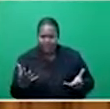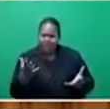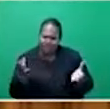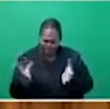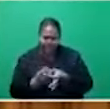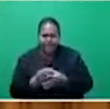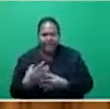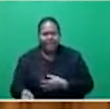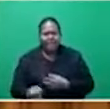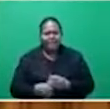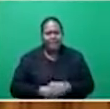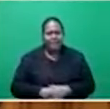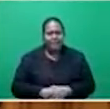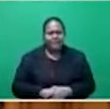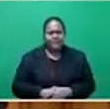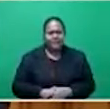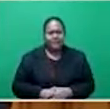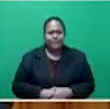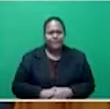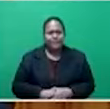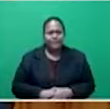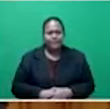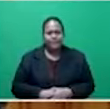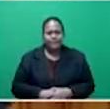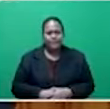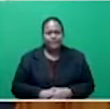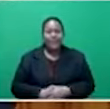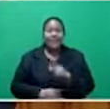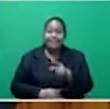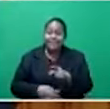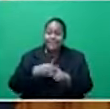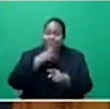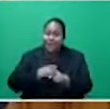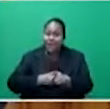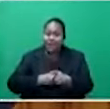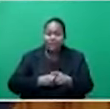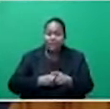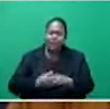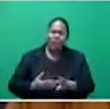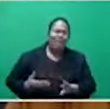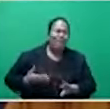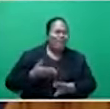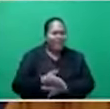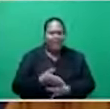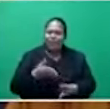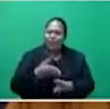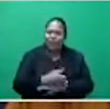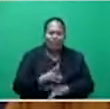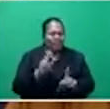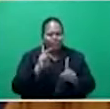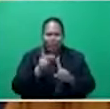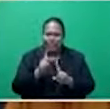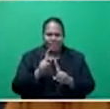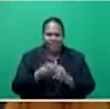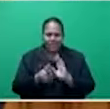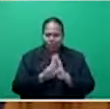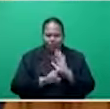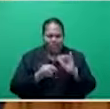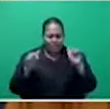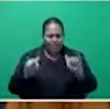mean, this man goes beyond any political morality, Mr.